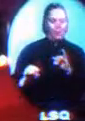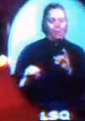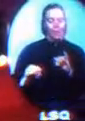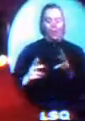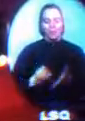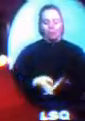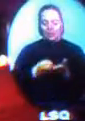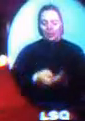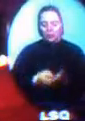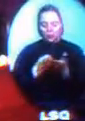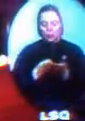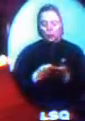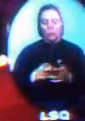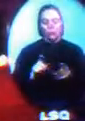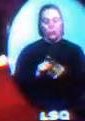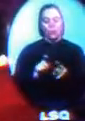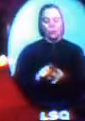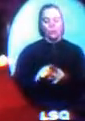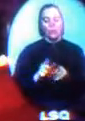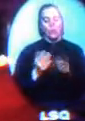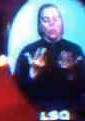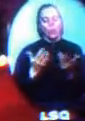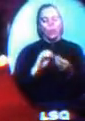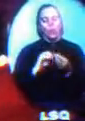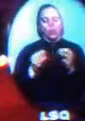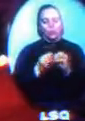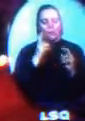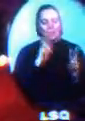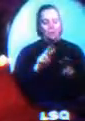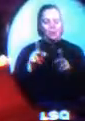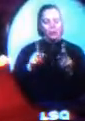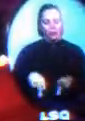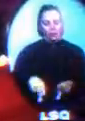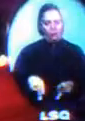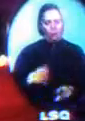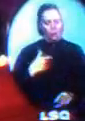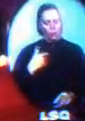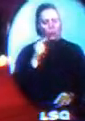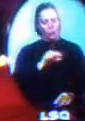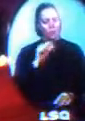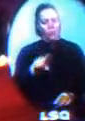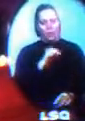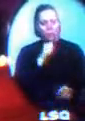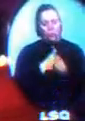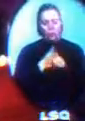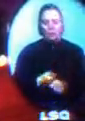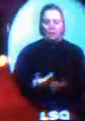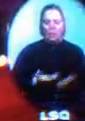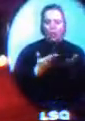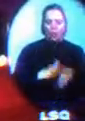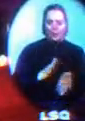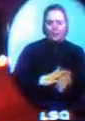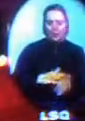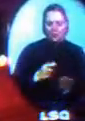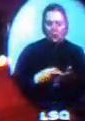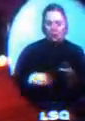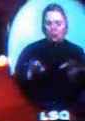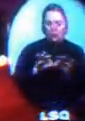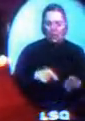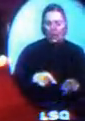inspector should be responsible for. Why has the government not acted on this key recommendation? Is it because it could